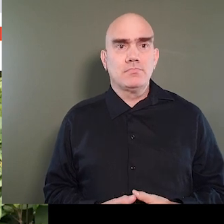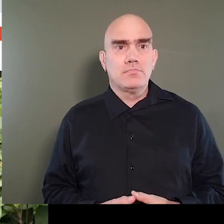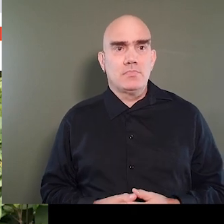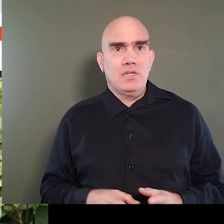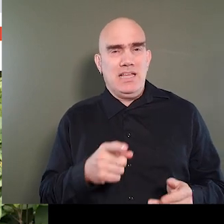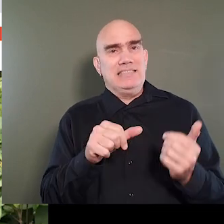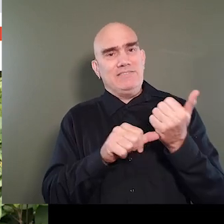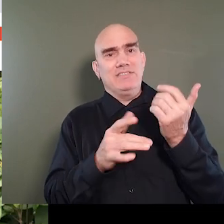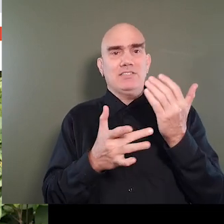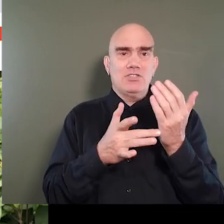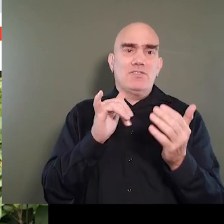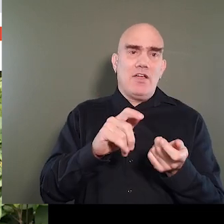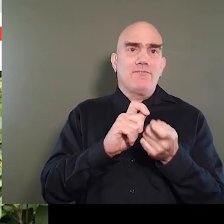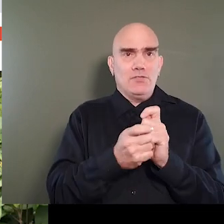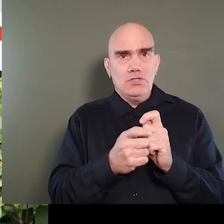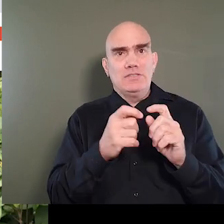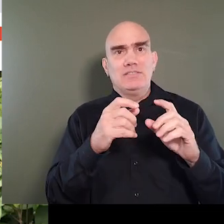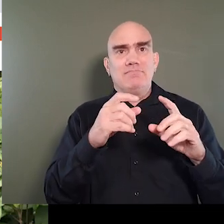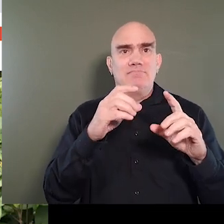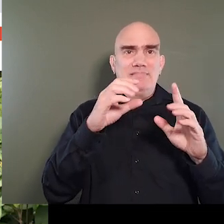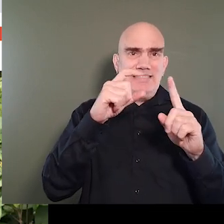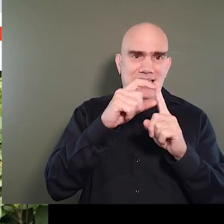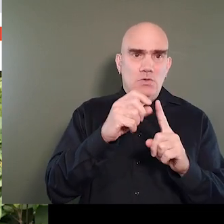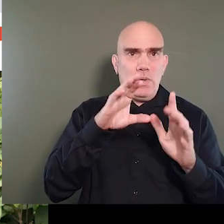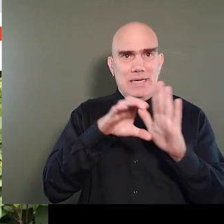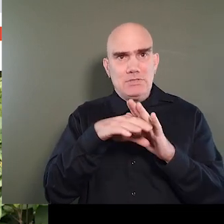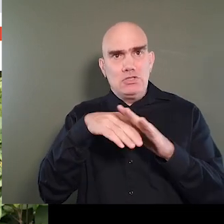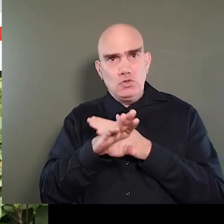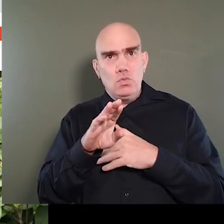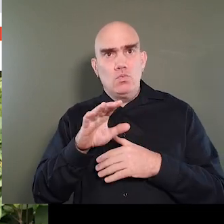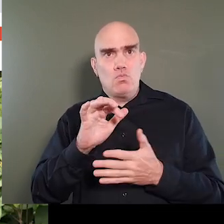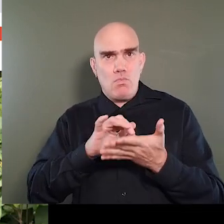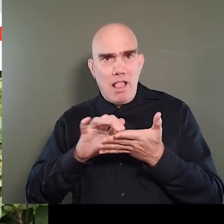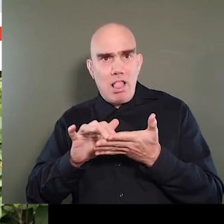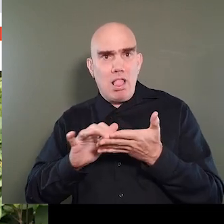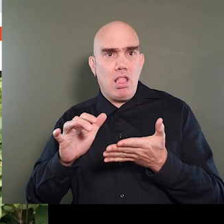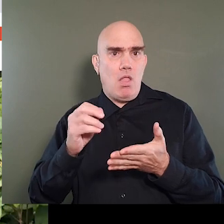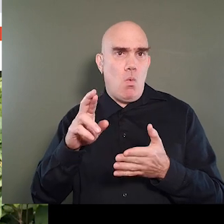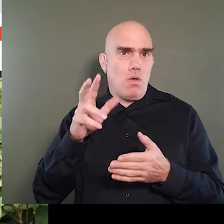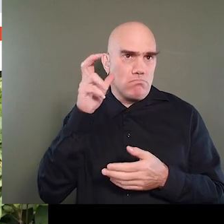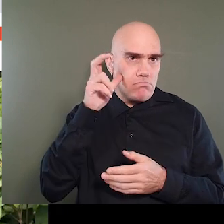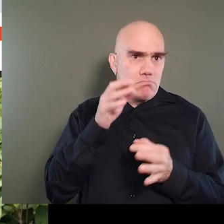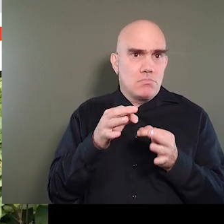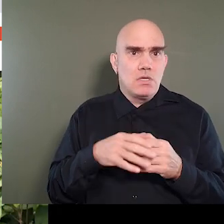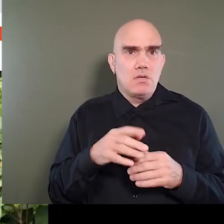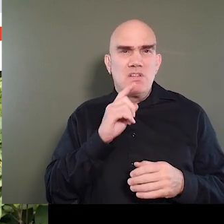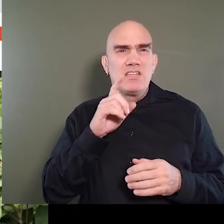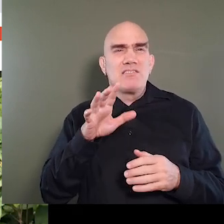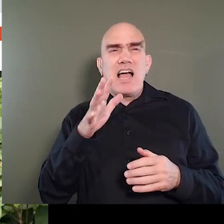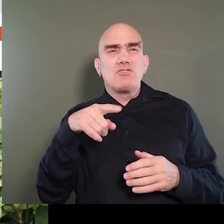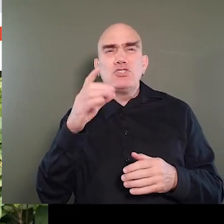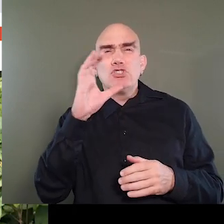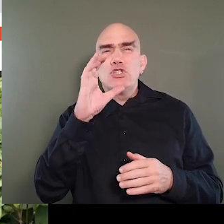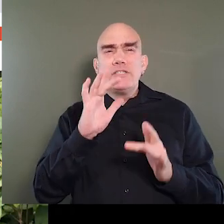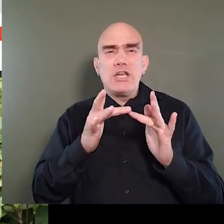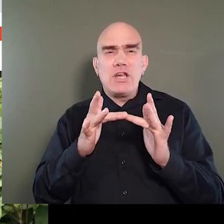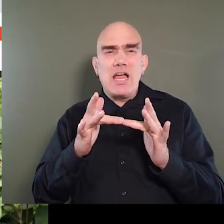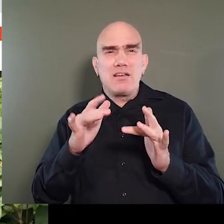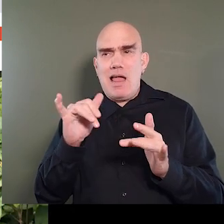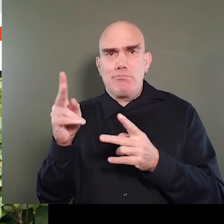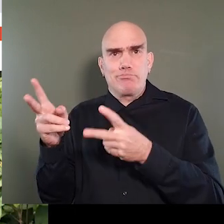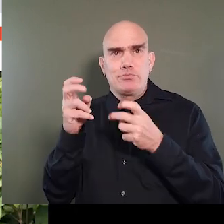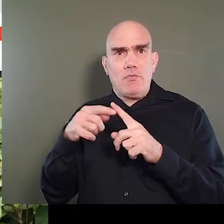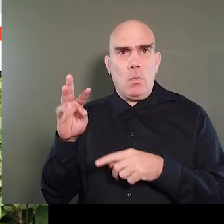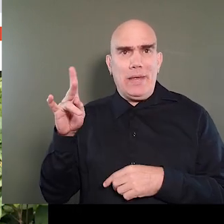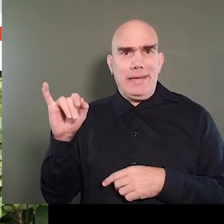assistive technology that converts text or images to speech or braille. It kind of just searches the internet to tell you more. Like, this information comes from